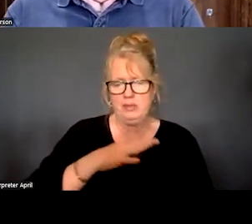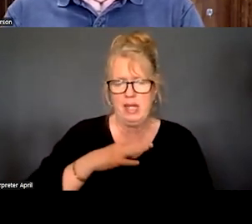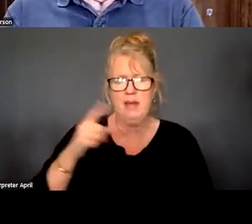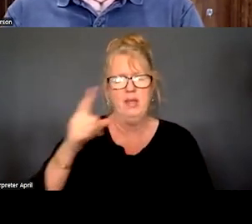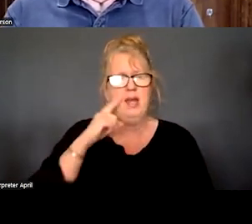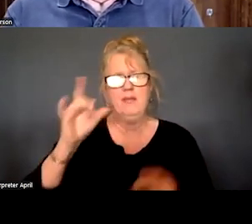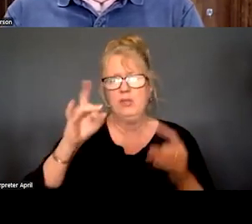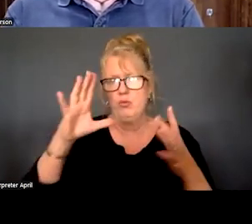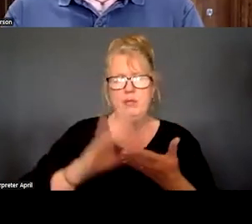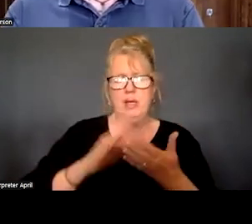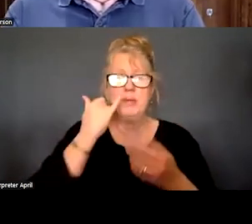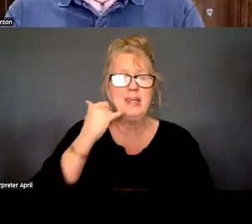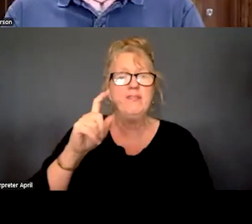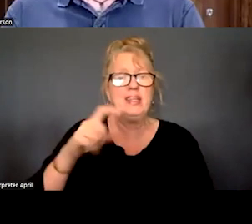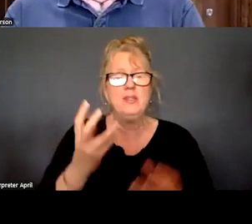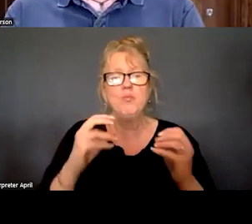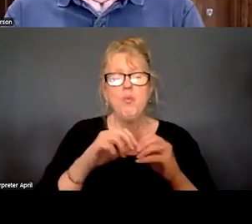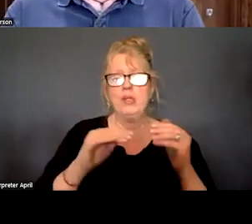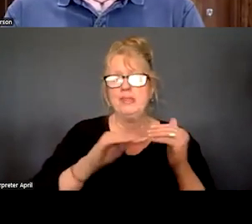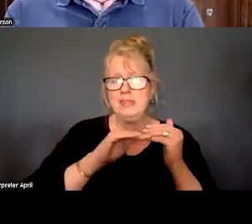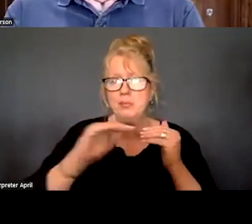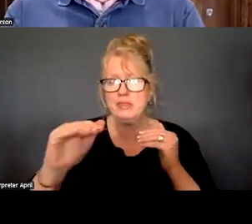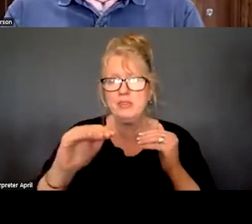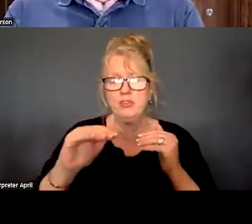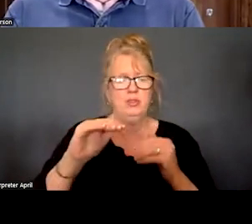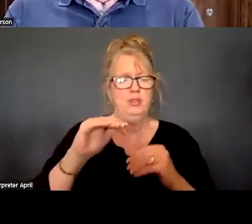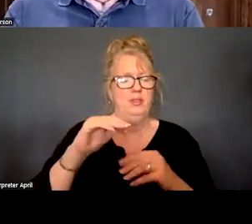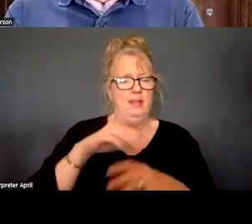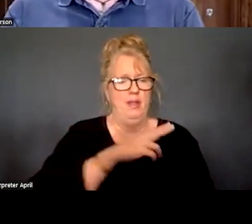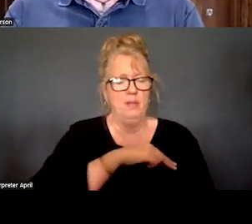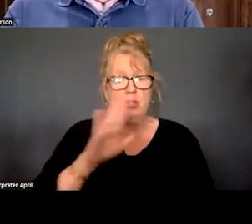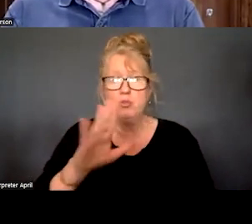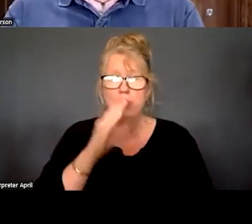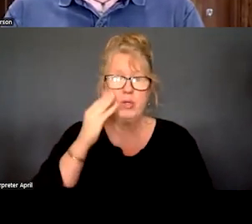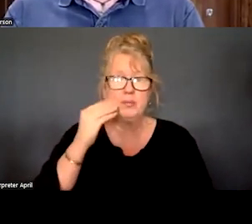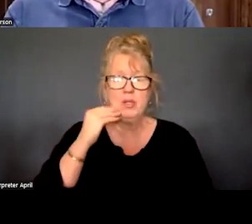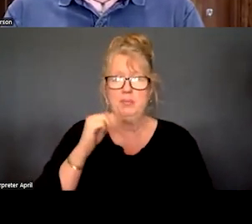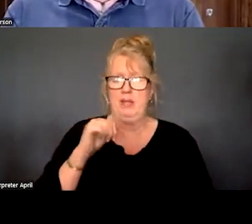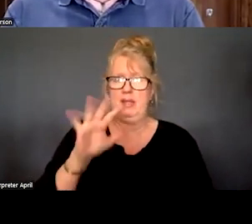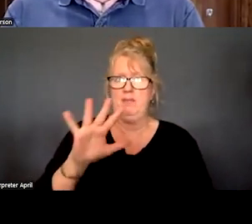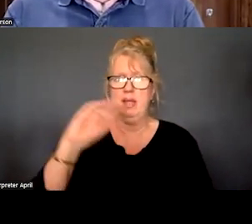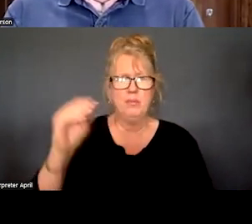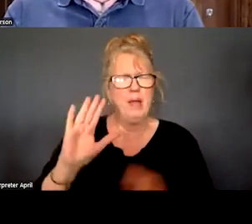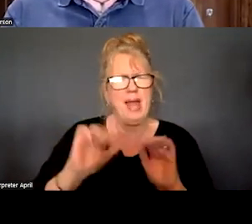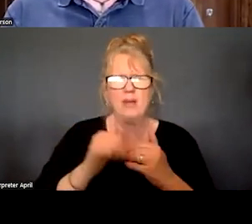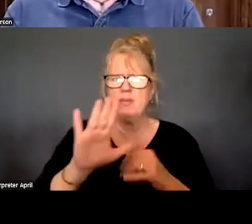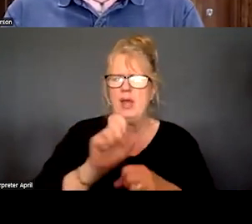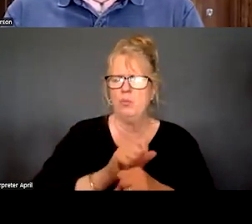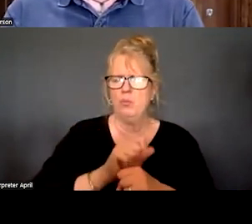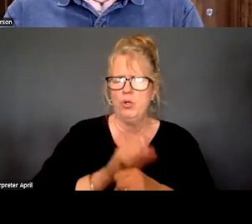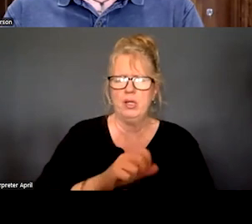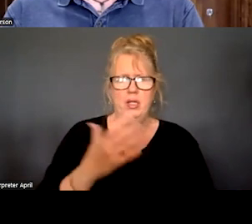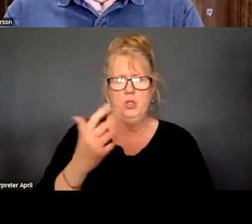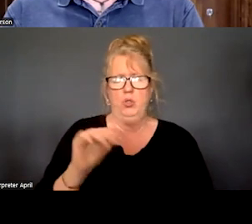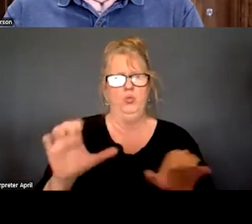are determining if someone needs more stabilization in a hospital. And in your experience, it's about 5%. So how does that work? You land up doing